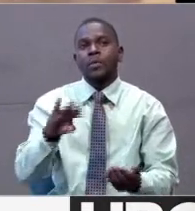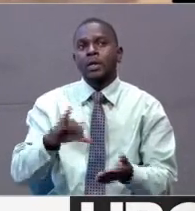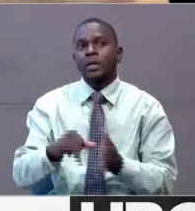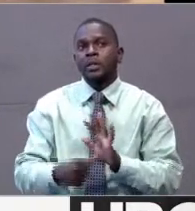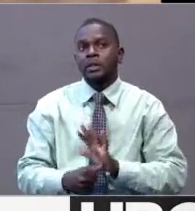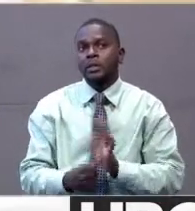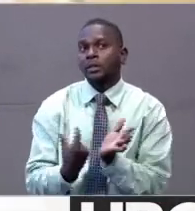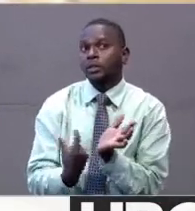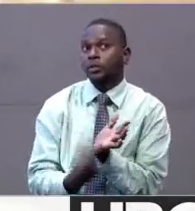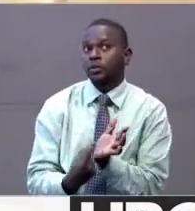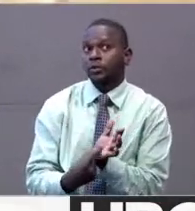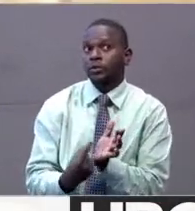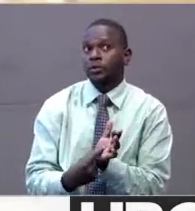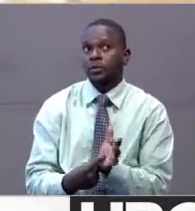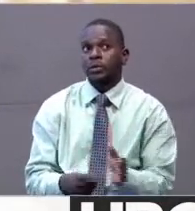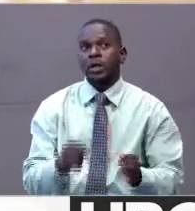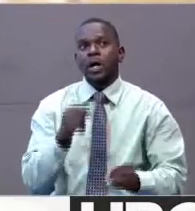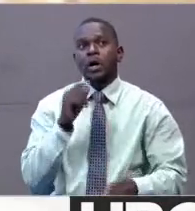in Uganda.